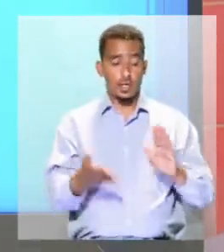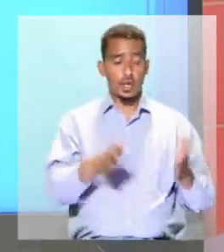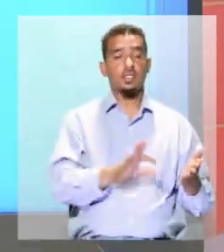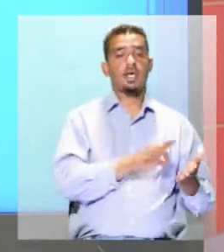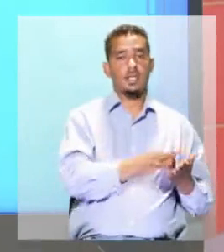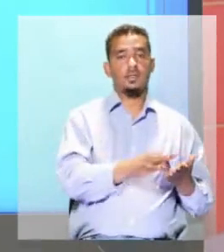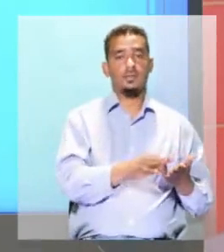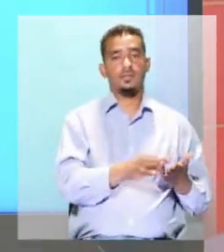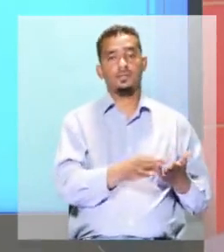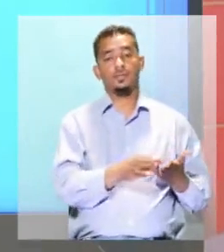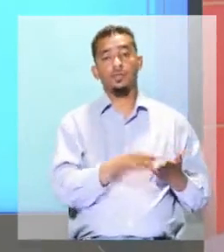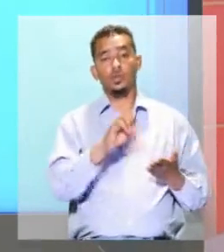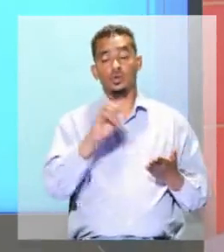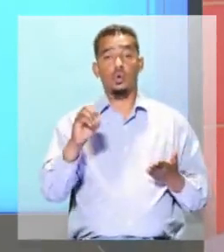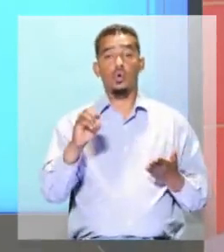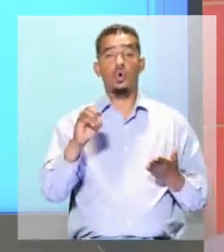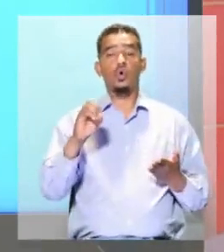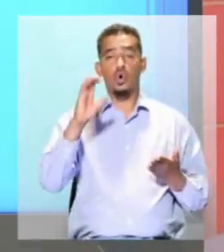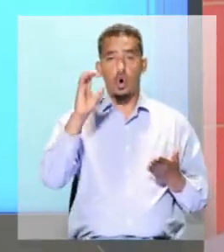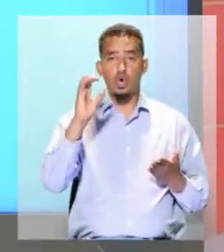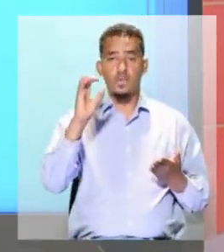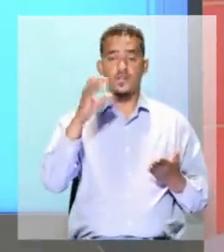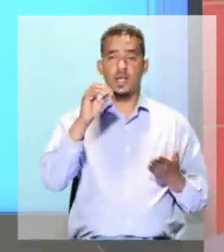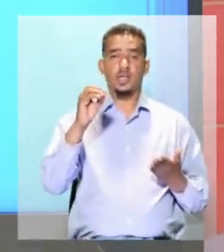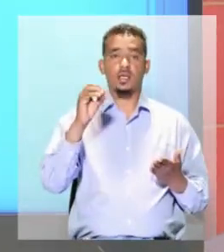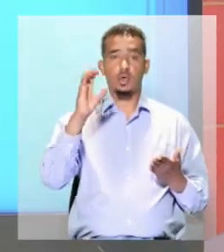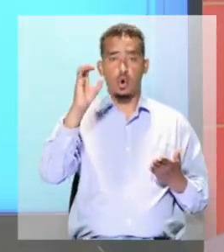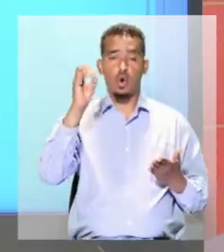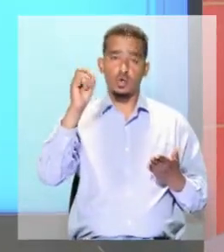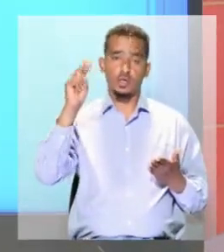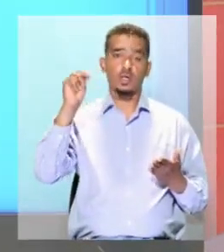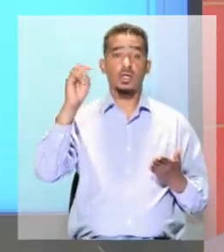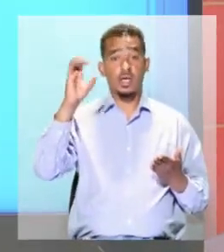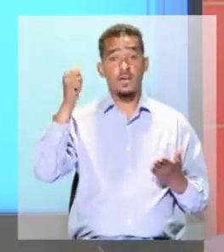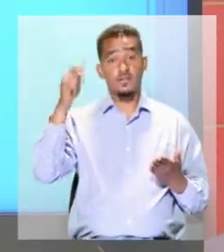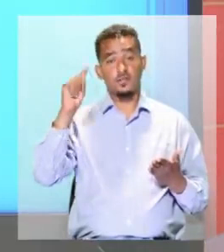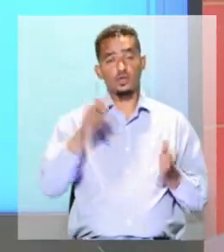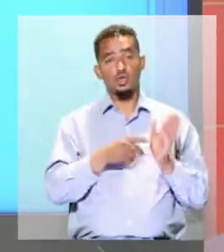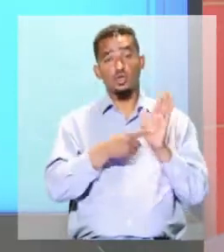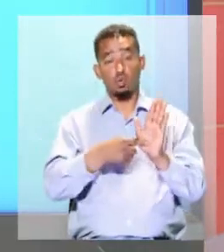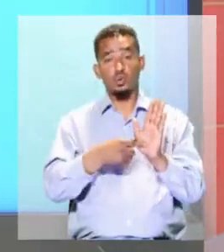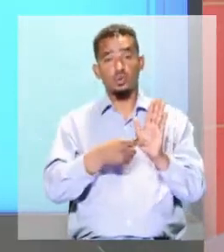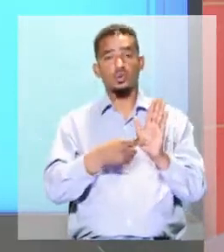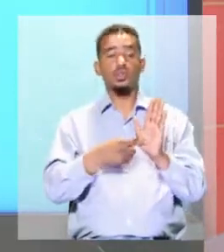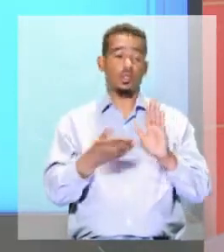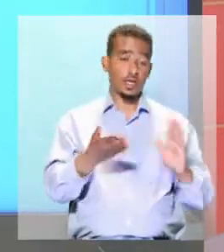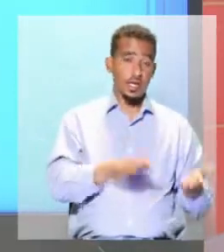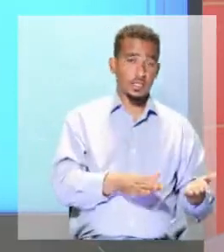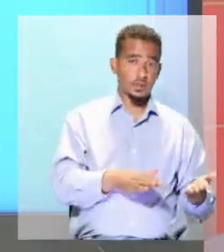rate. So the concave and convex shape of the population pyramid shows the